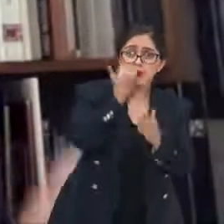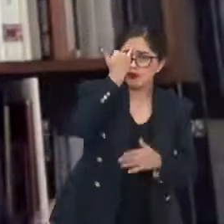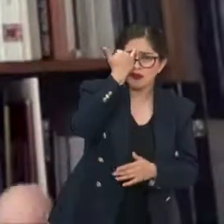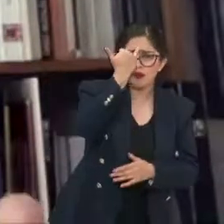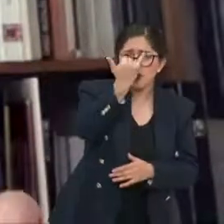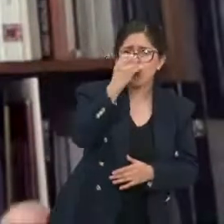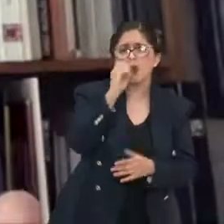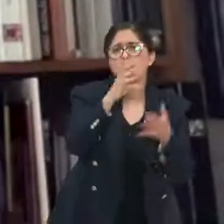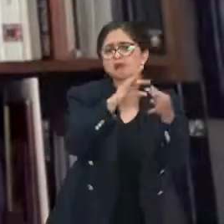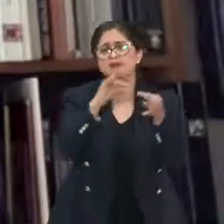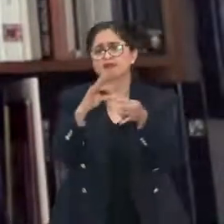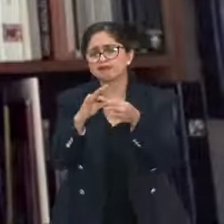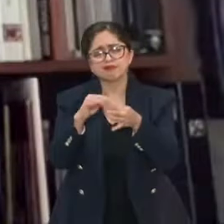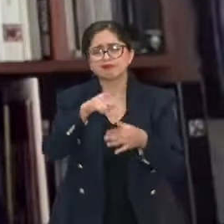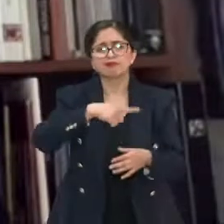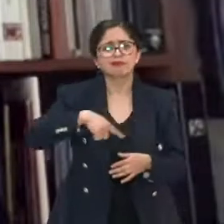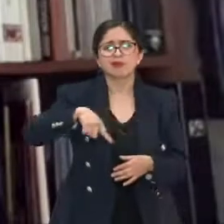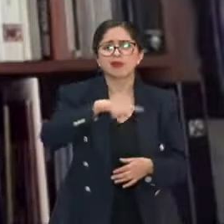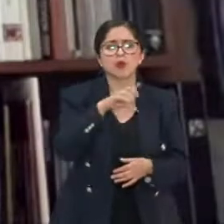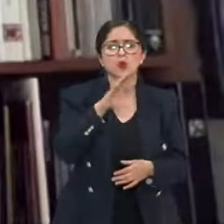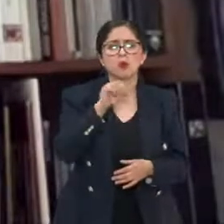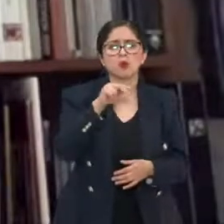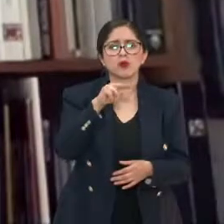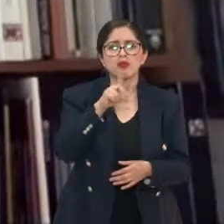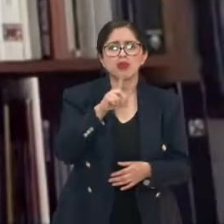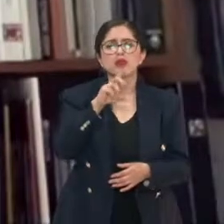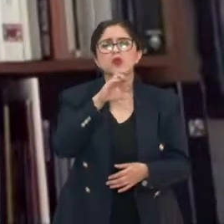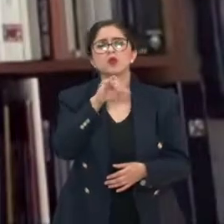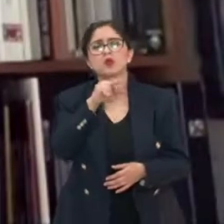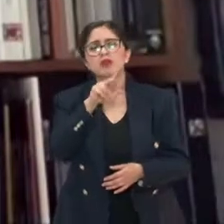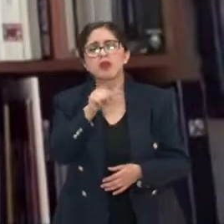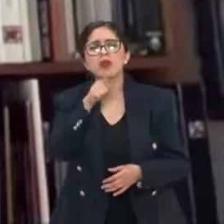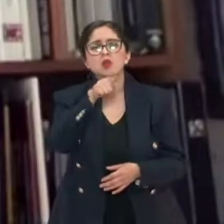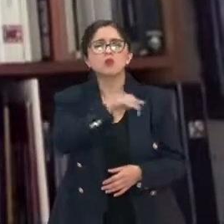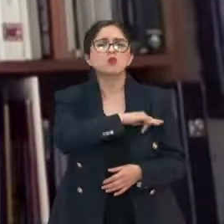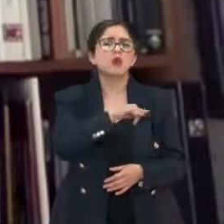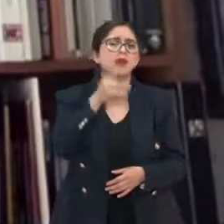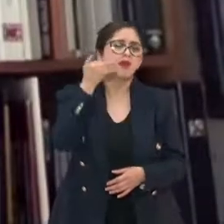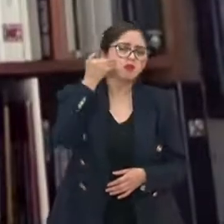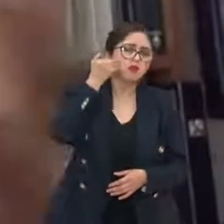or the lack of discourse